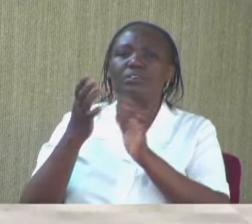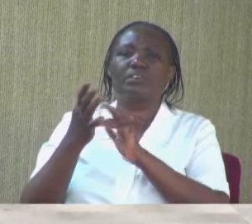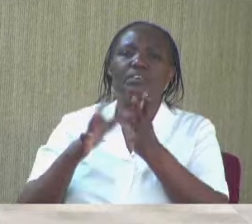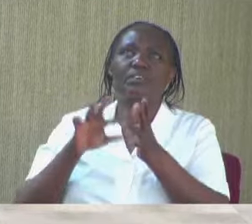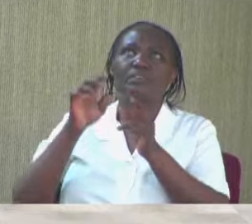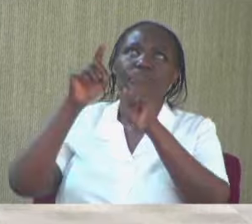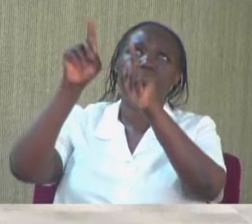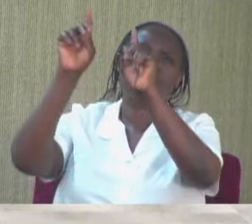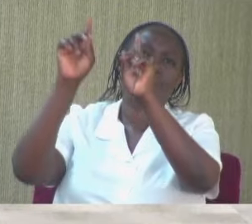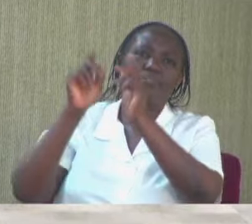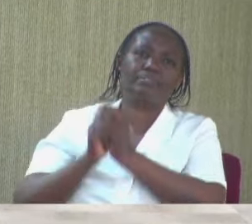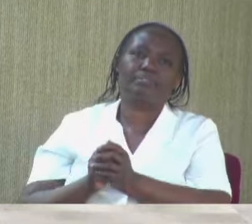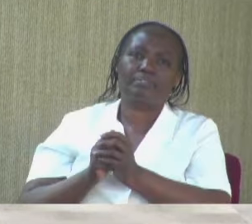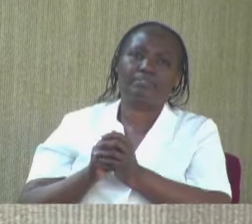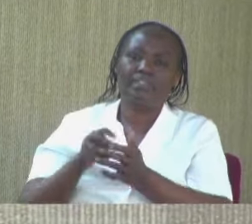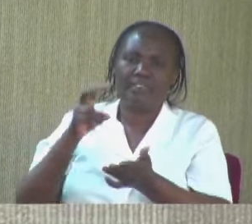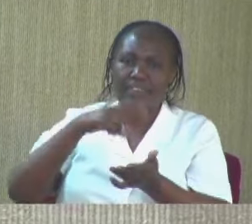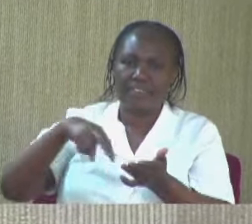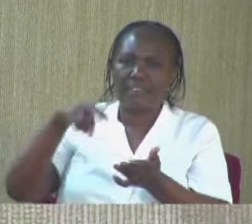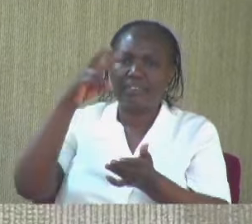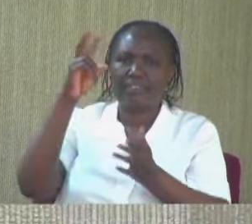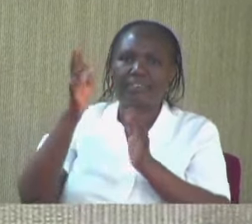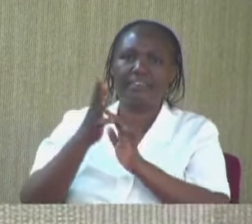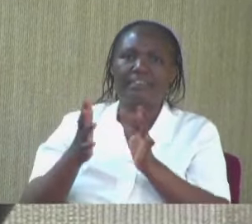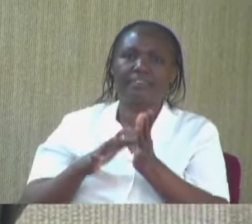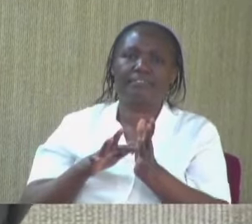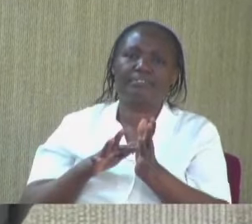the resurrected Jesus.